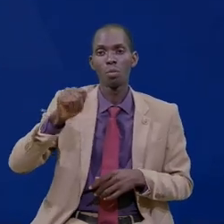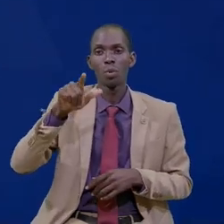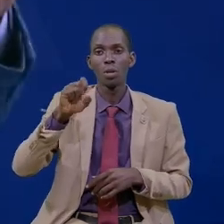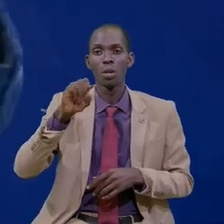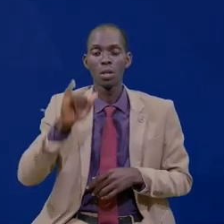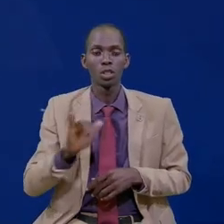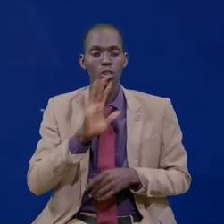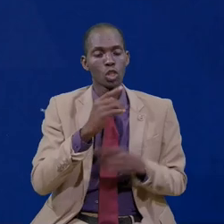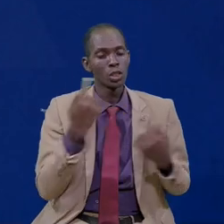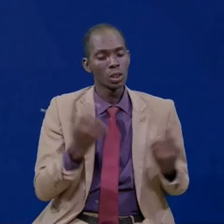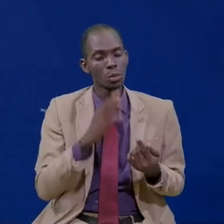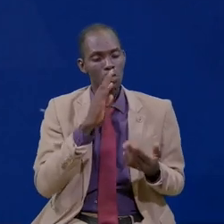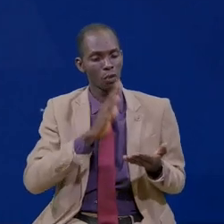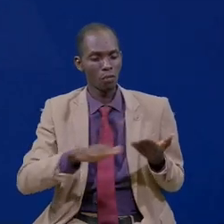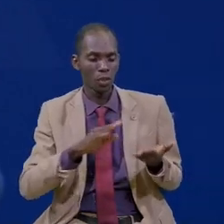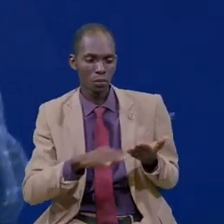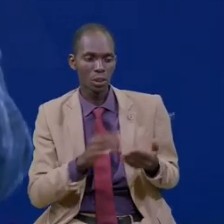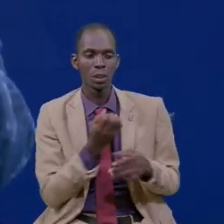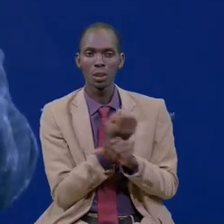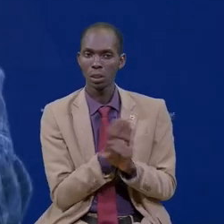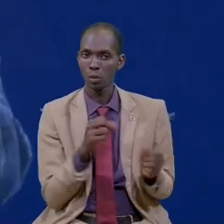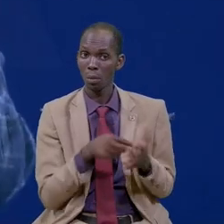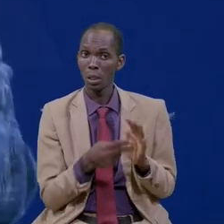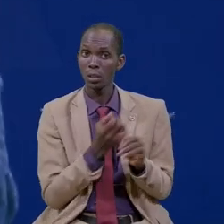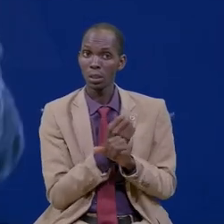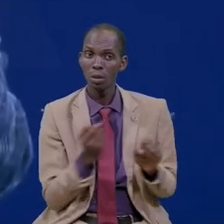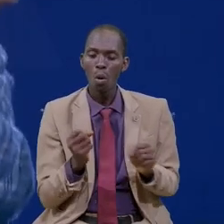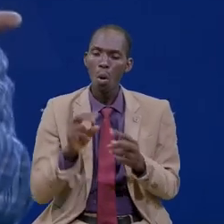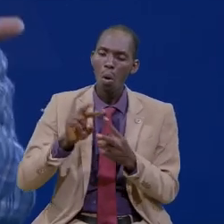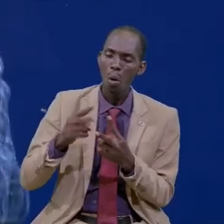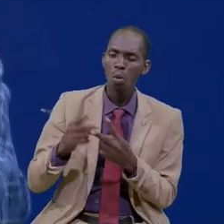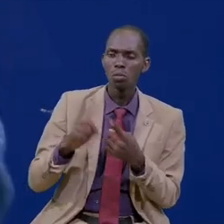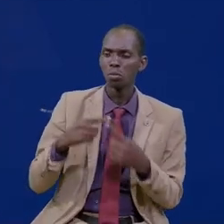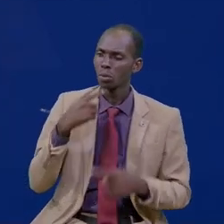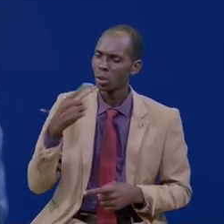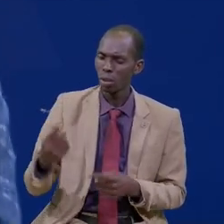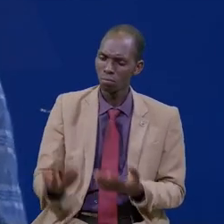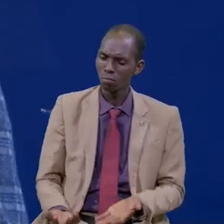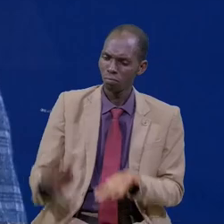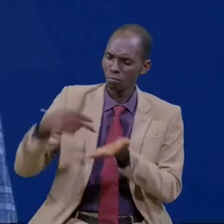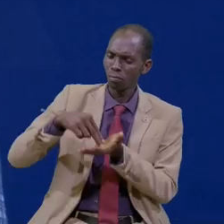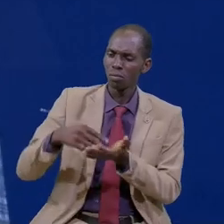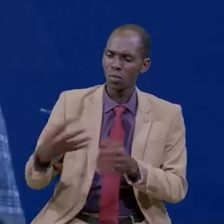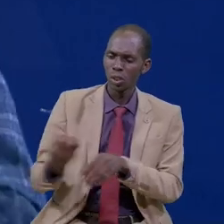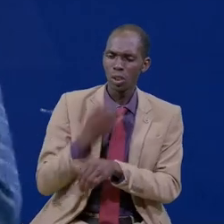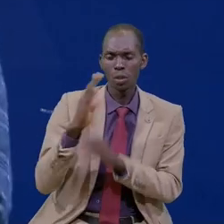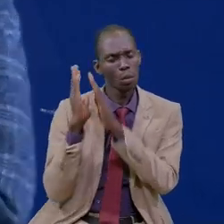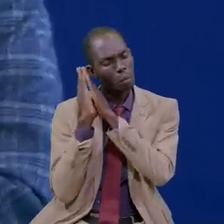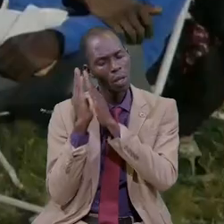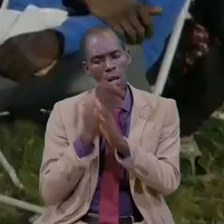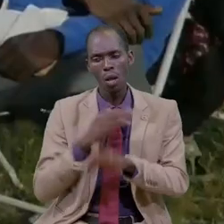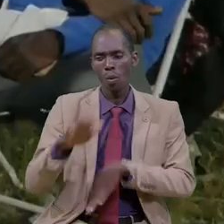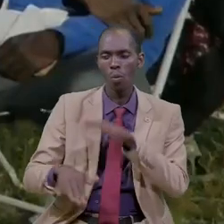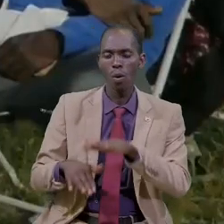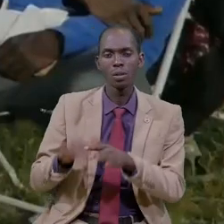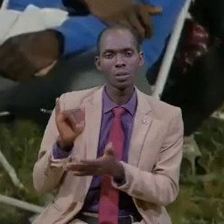thee salvation, or to say, arise, take up thy bed and walk healing? Voyez